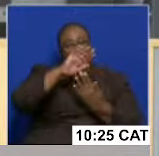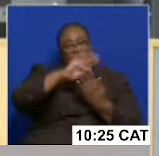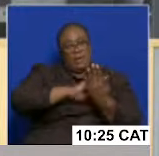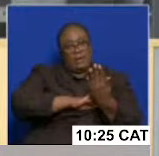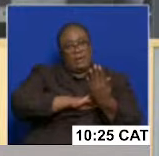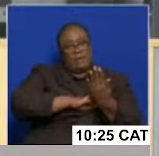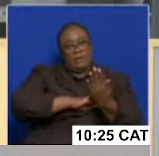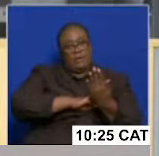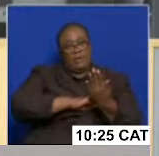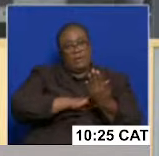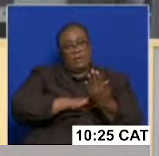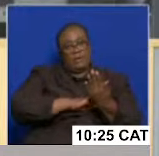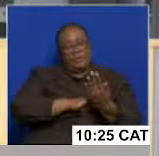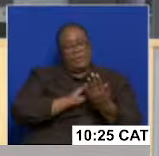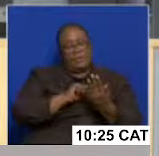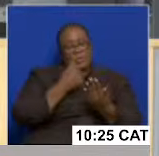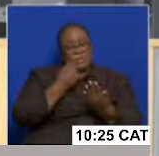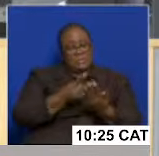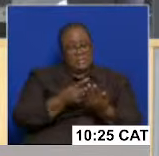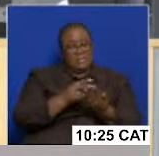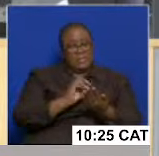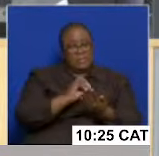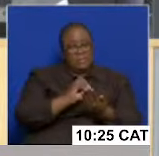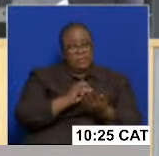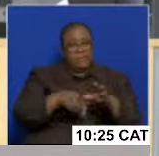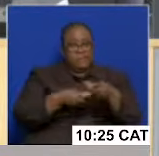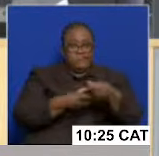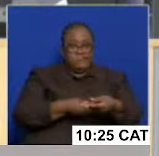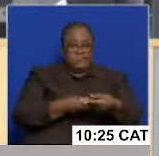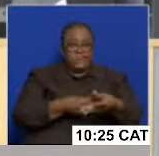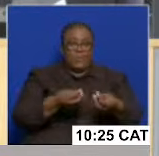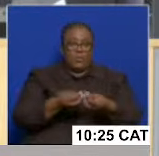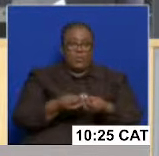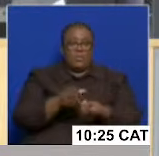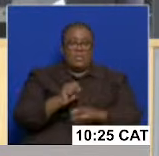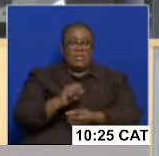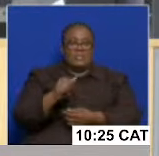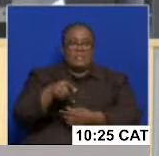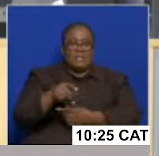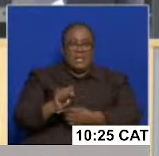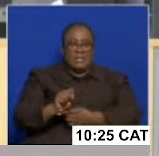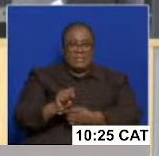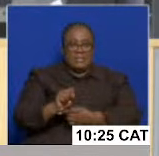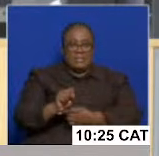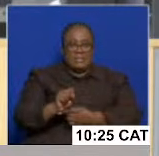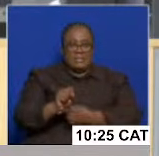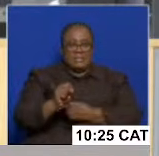you see there's a document with an SAPS emblem in color. Do you see that?